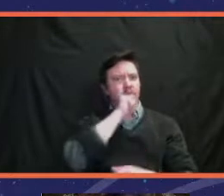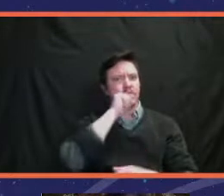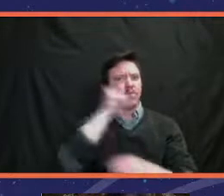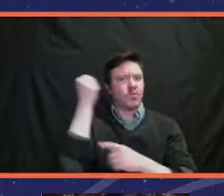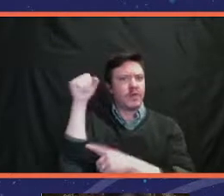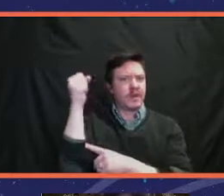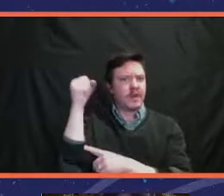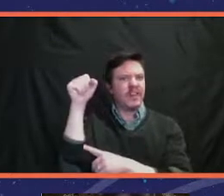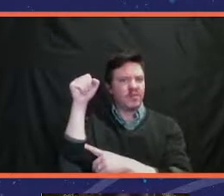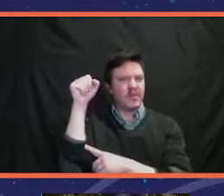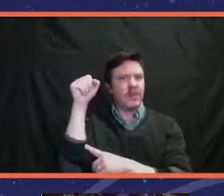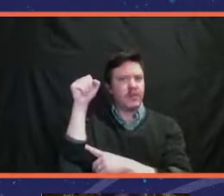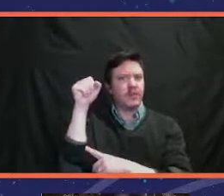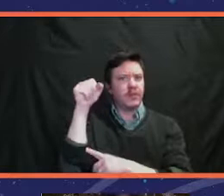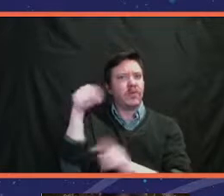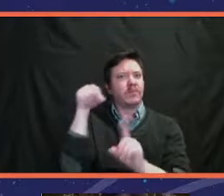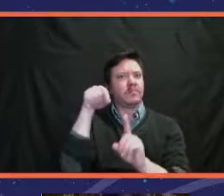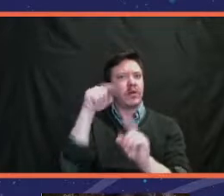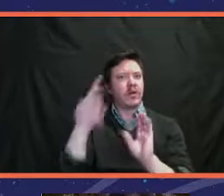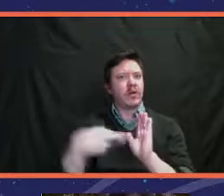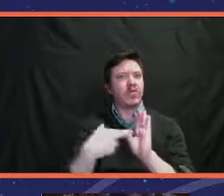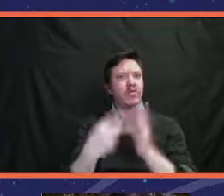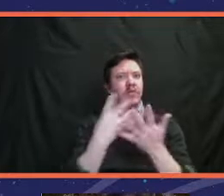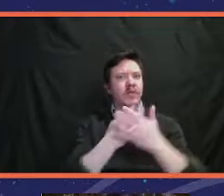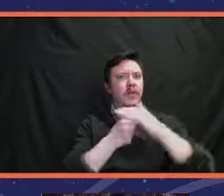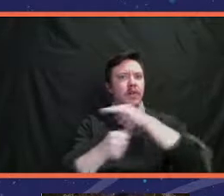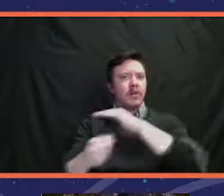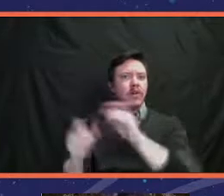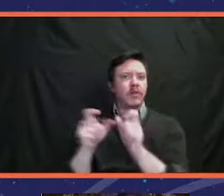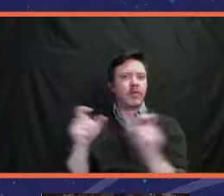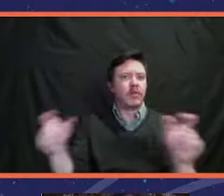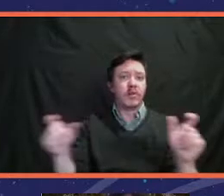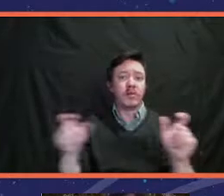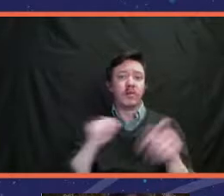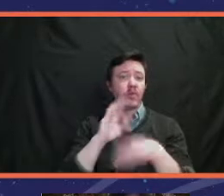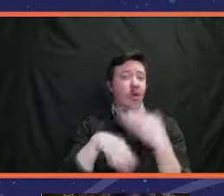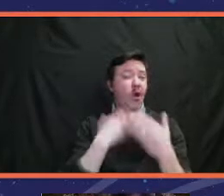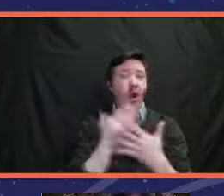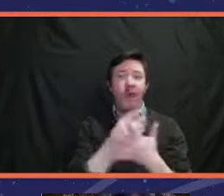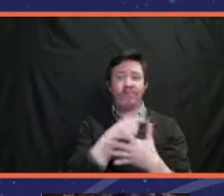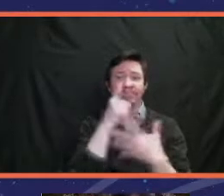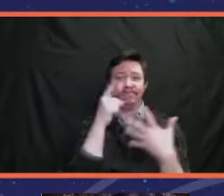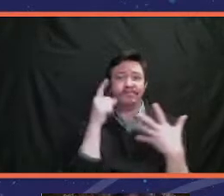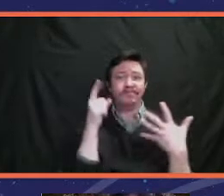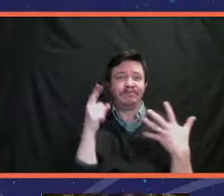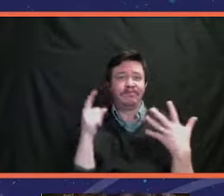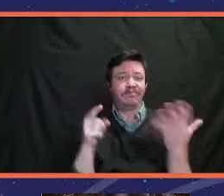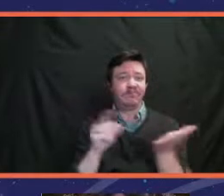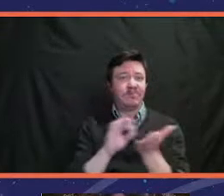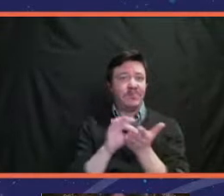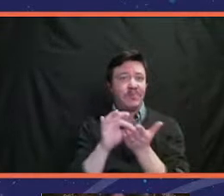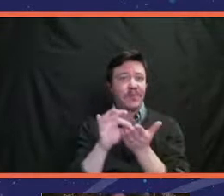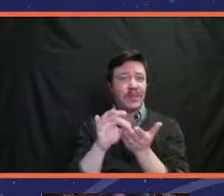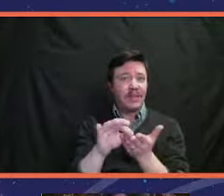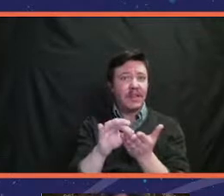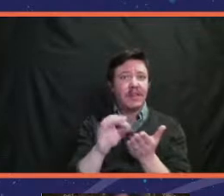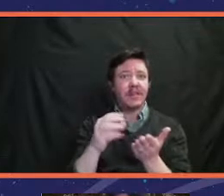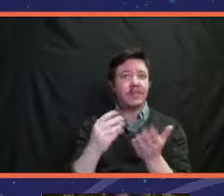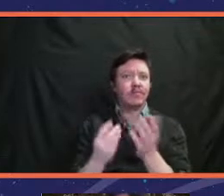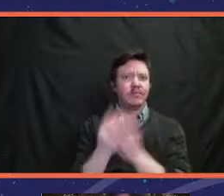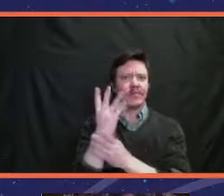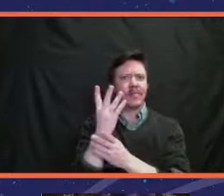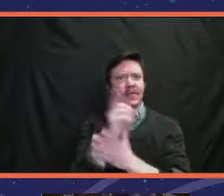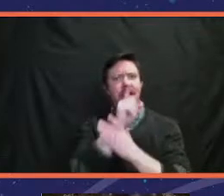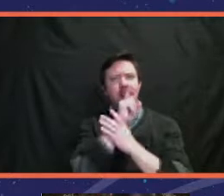of incarcerated folks. And so, yeah, through all of these seeds that we and plants that we got to really reflect on